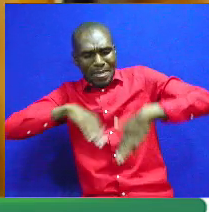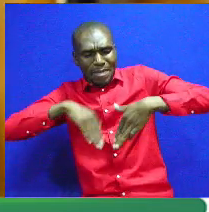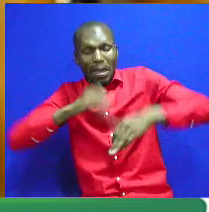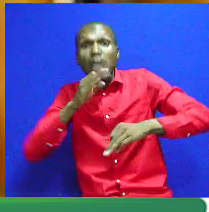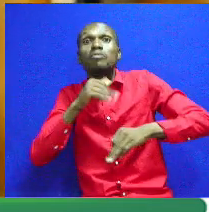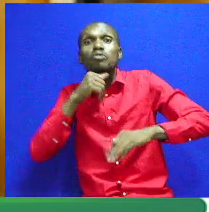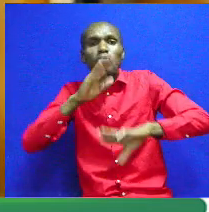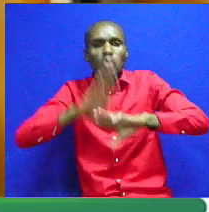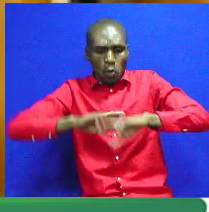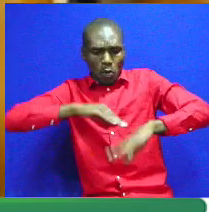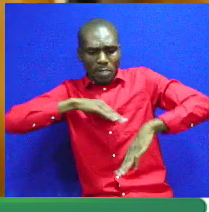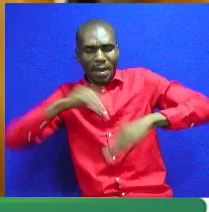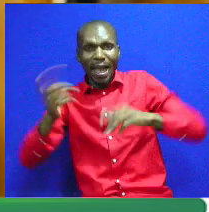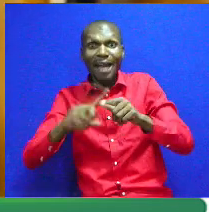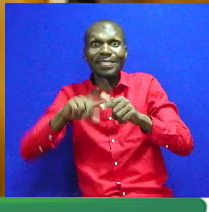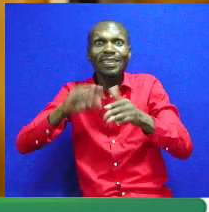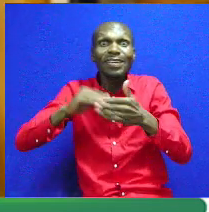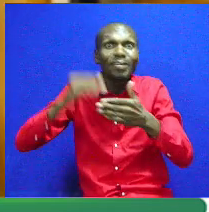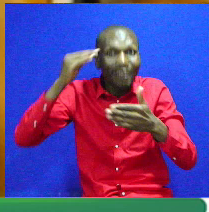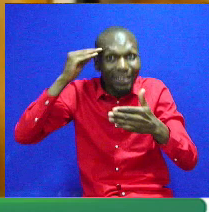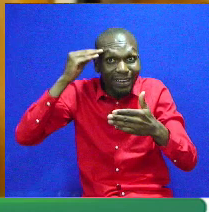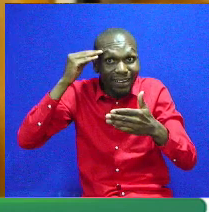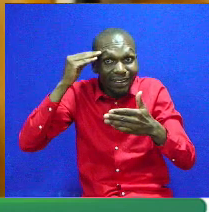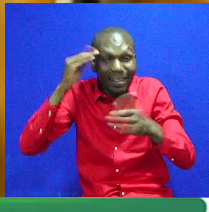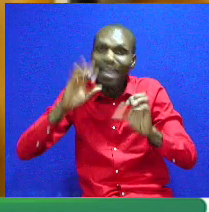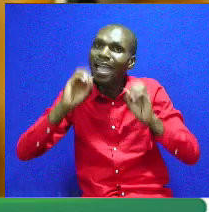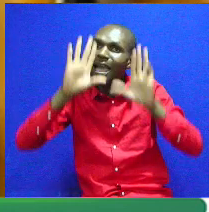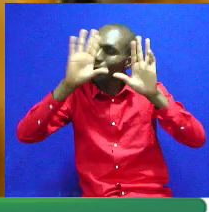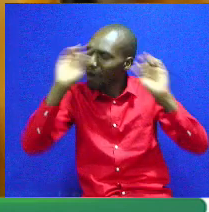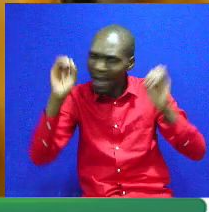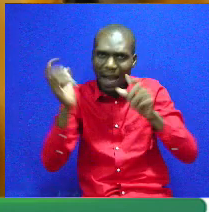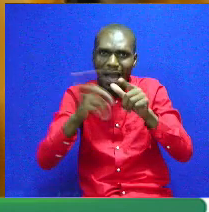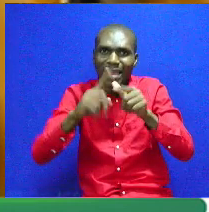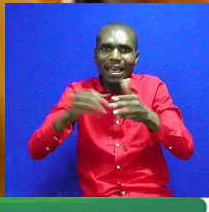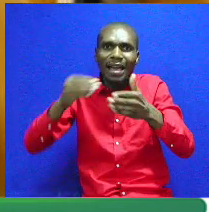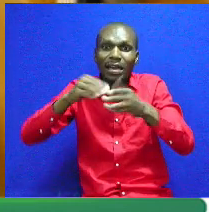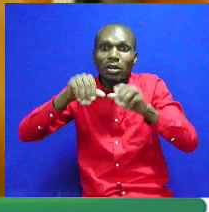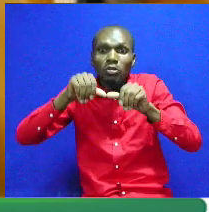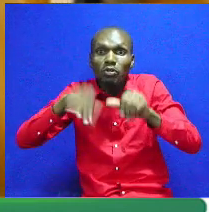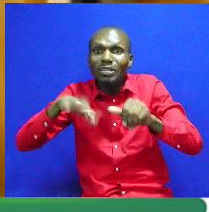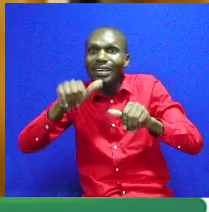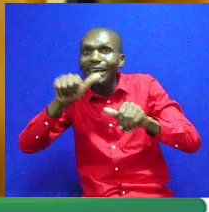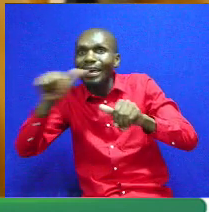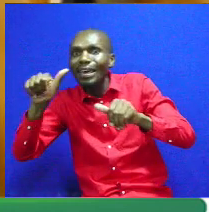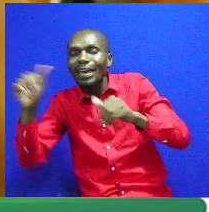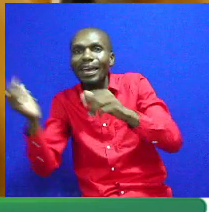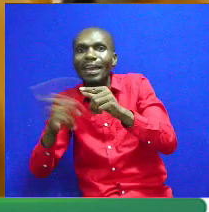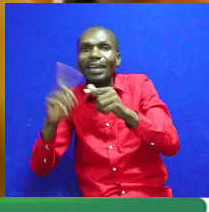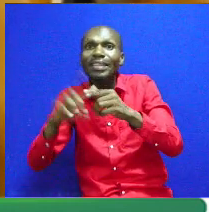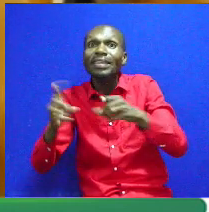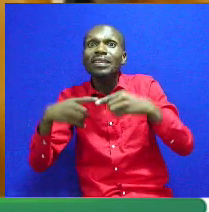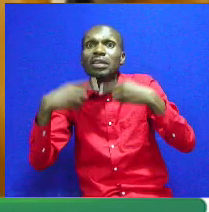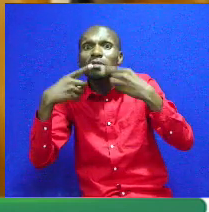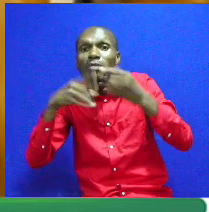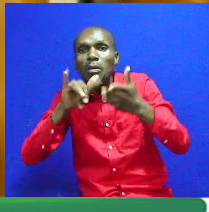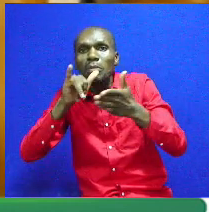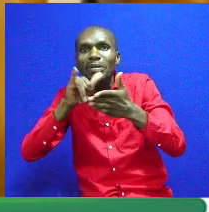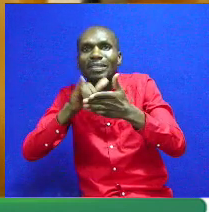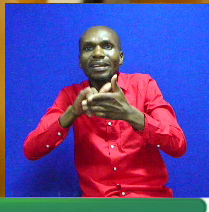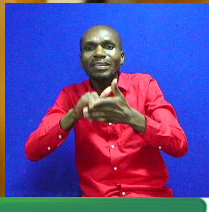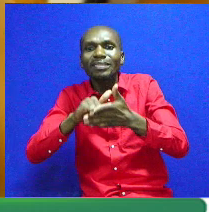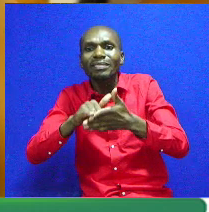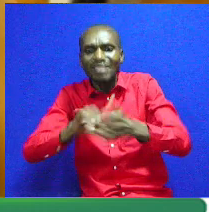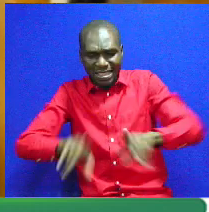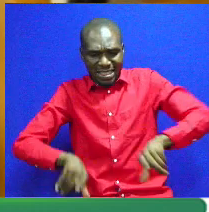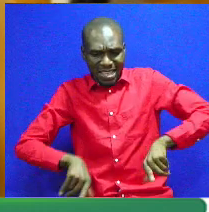character, then education is meaningless. We can have them all score A's, and we found them in the doldrums of